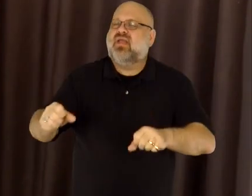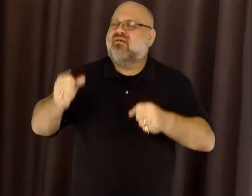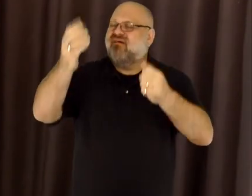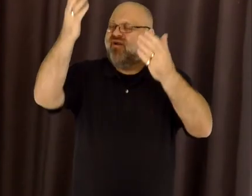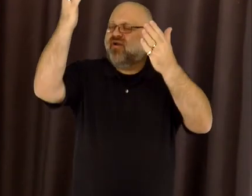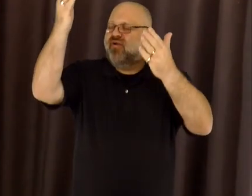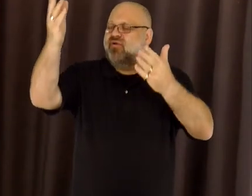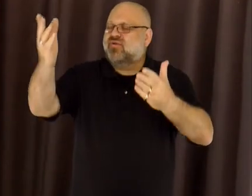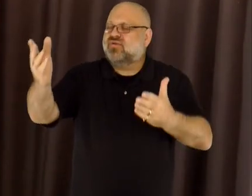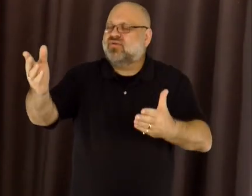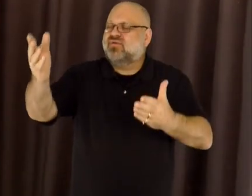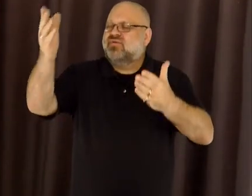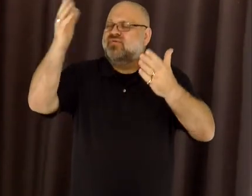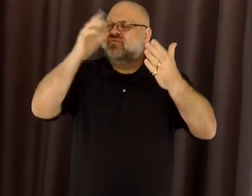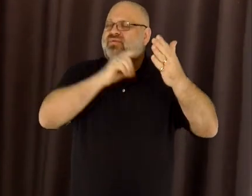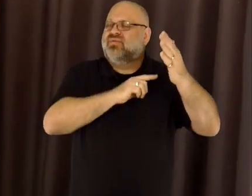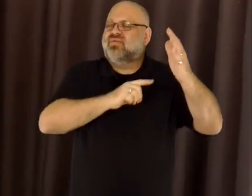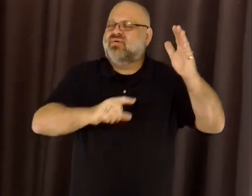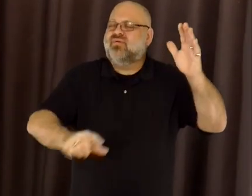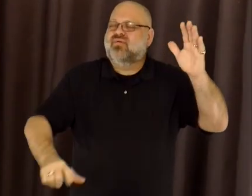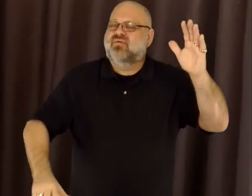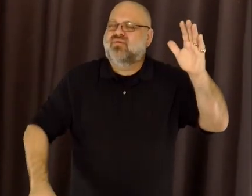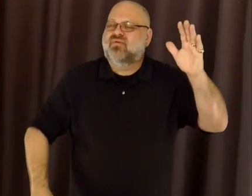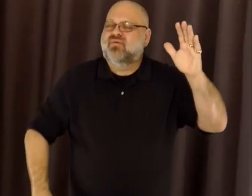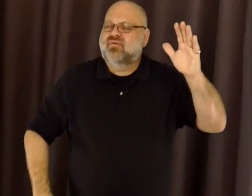Great are you,